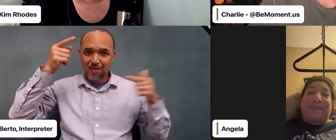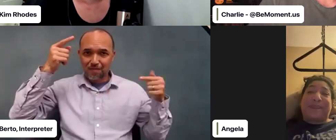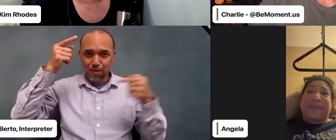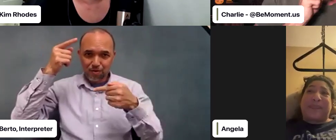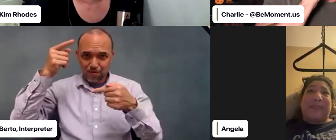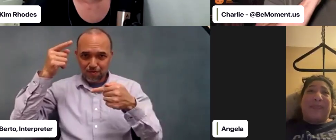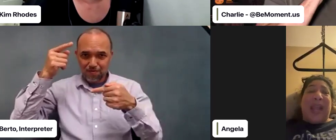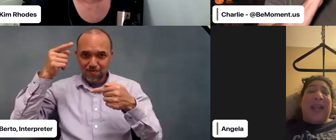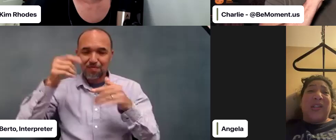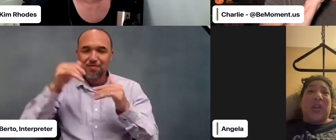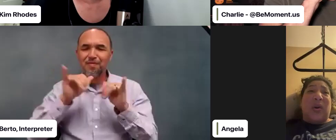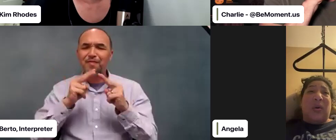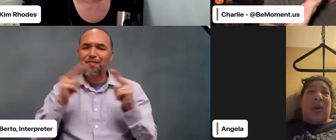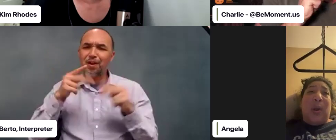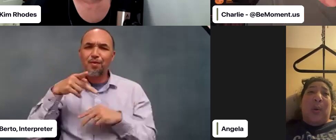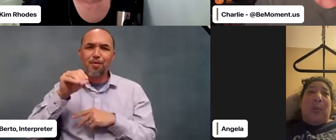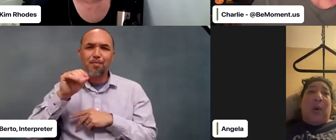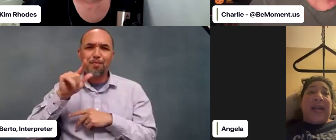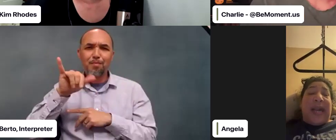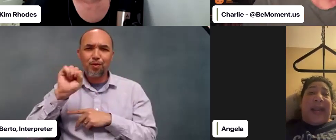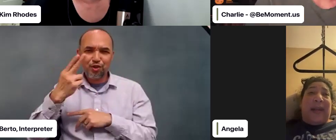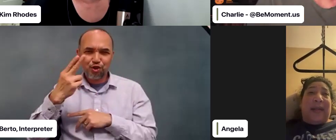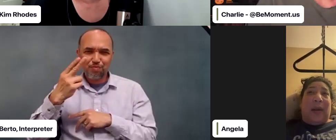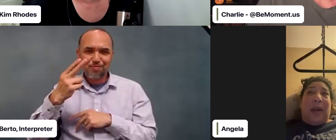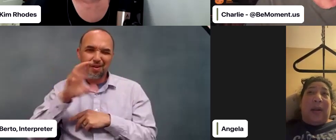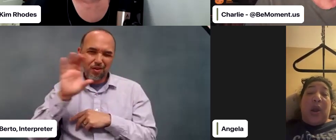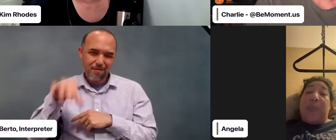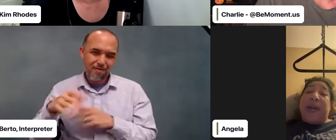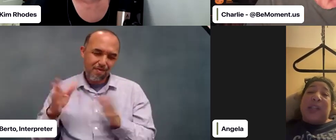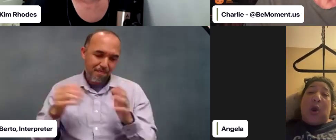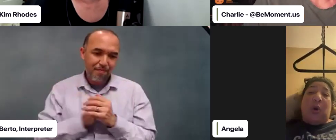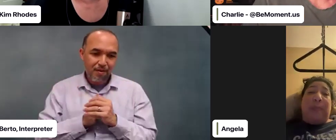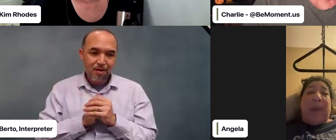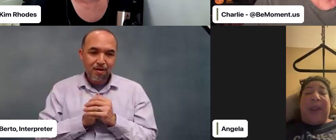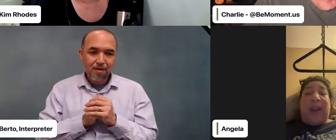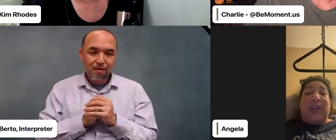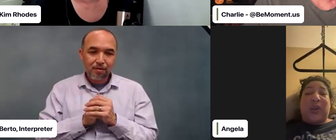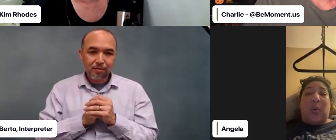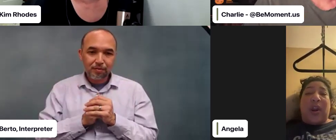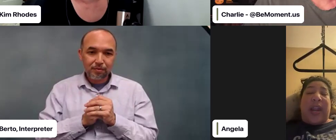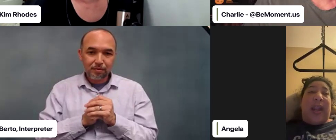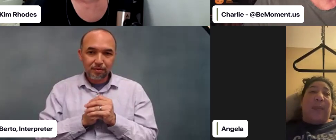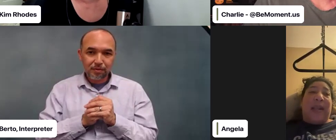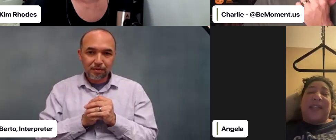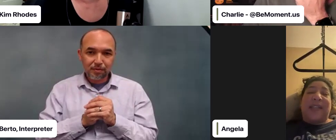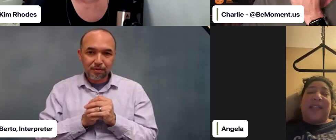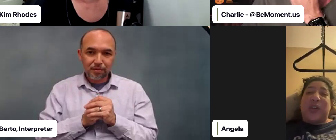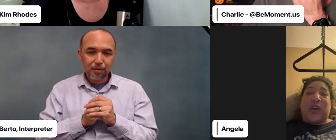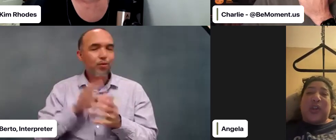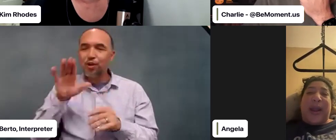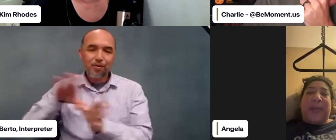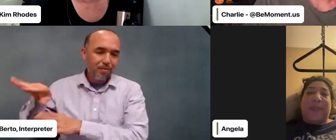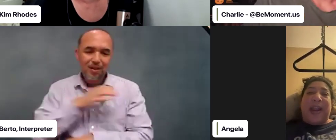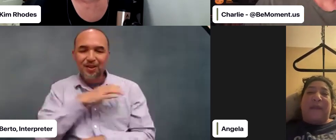Cleveland. And so one night, nobody's home. My parents are working. My sister